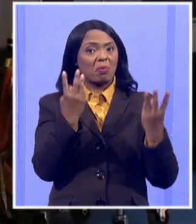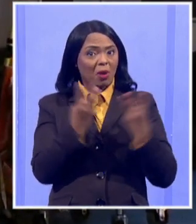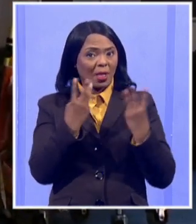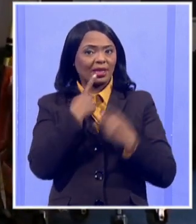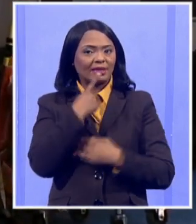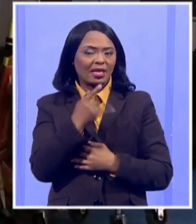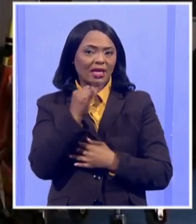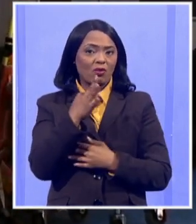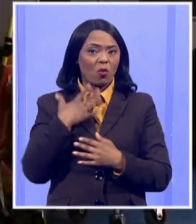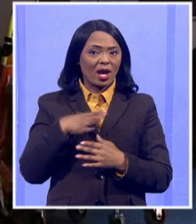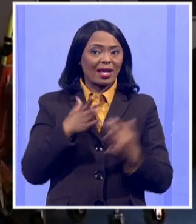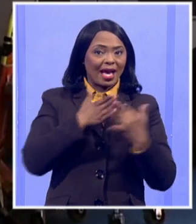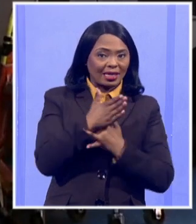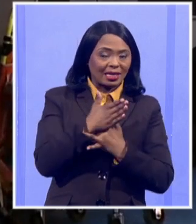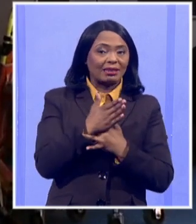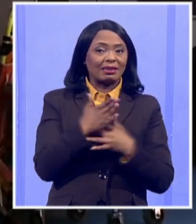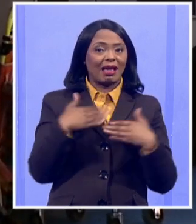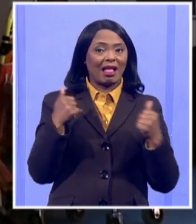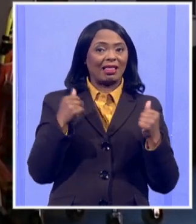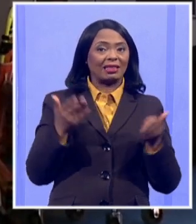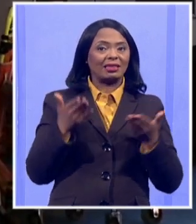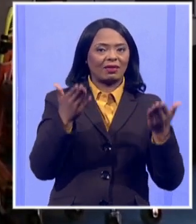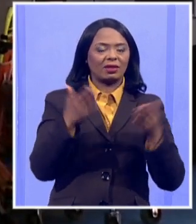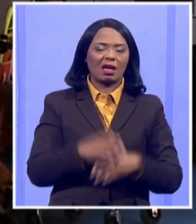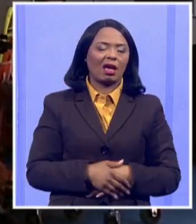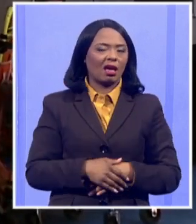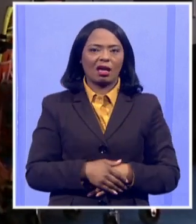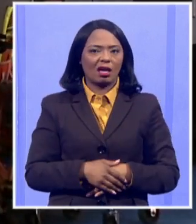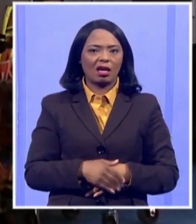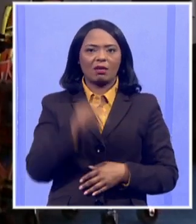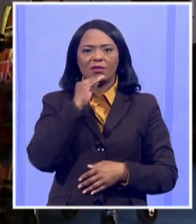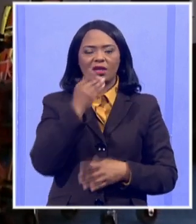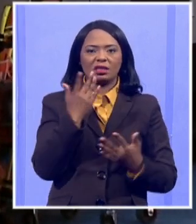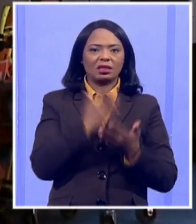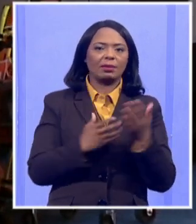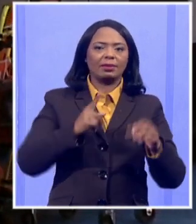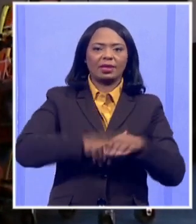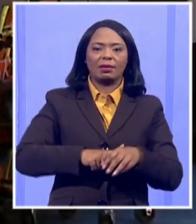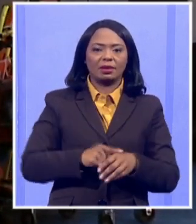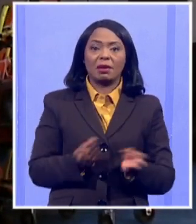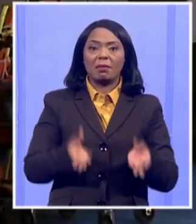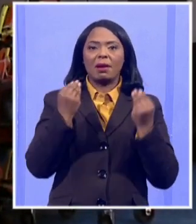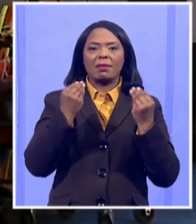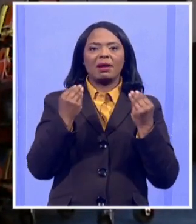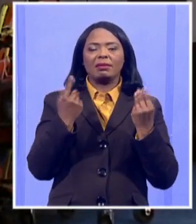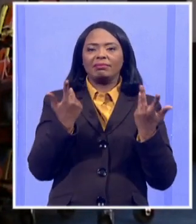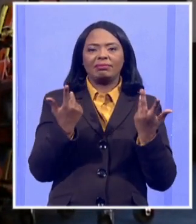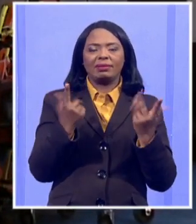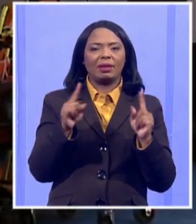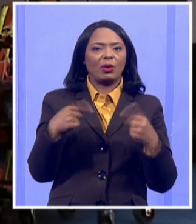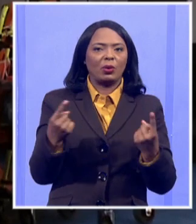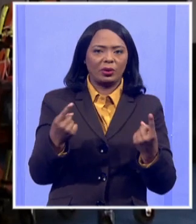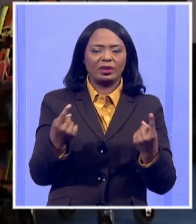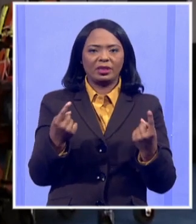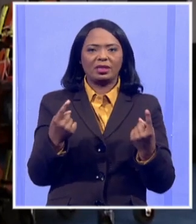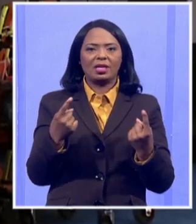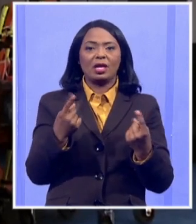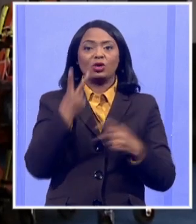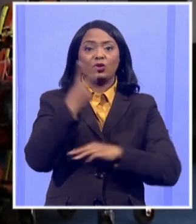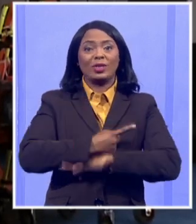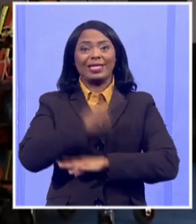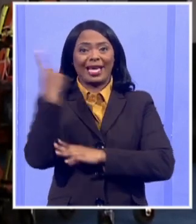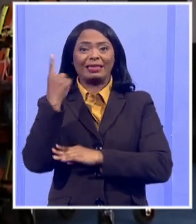access the health services, it's a day lost. And in some cases, not even 1 day, 2 days, because of staff